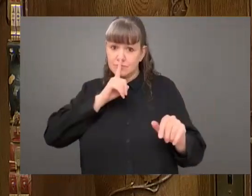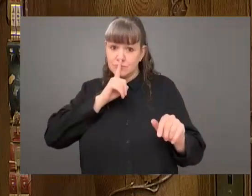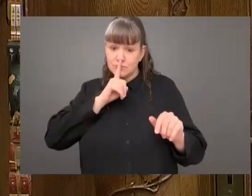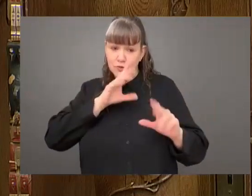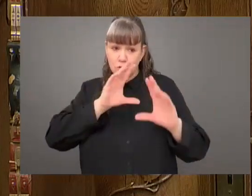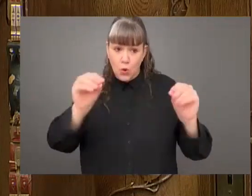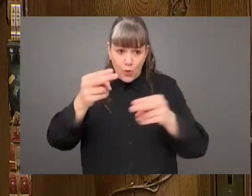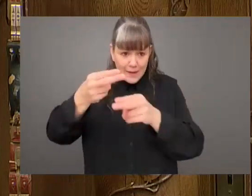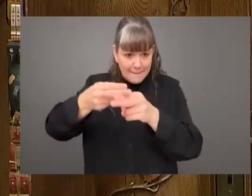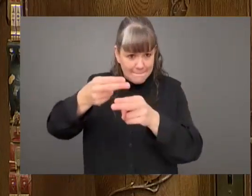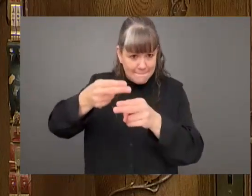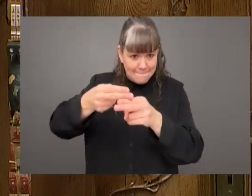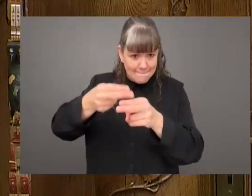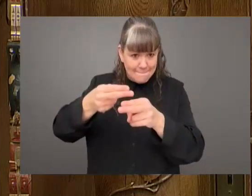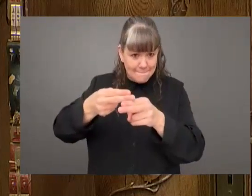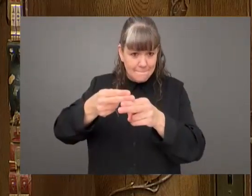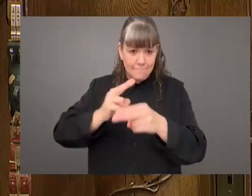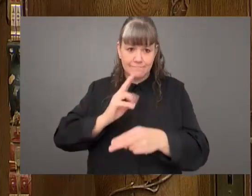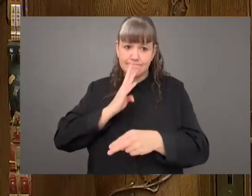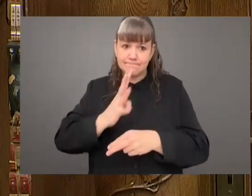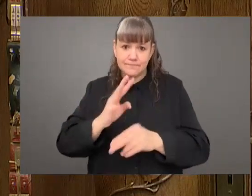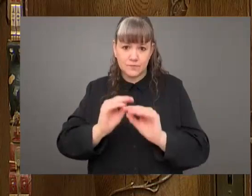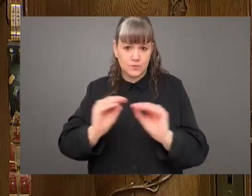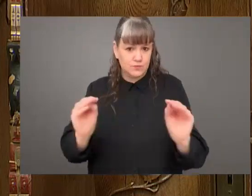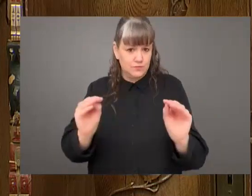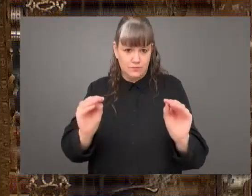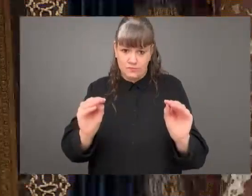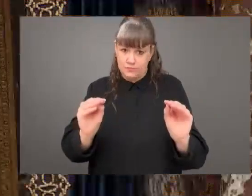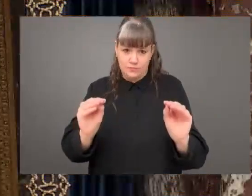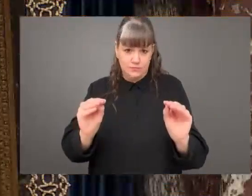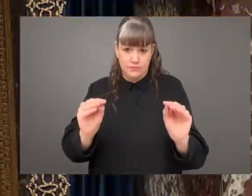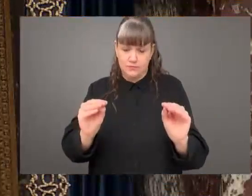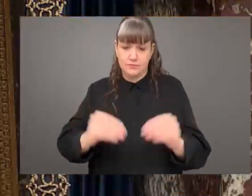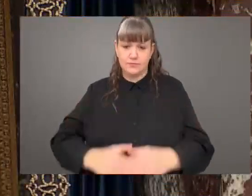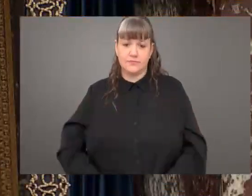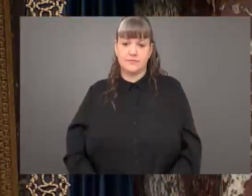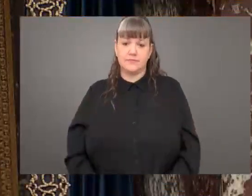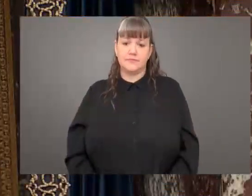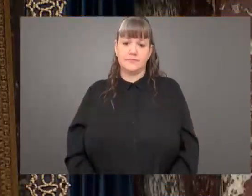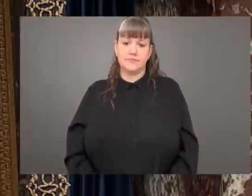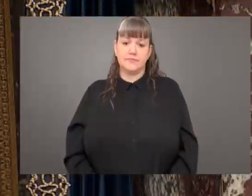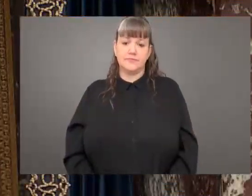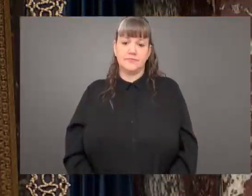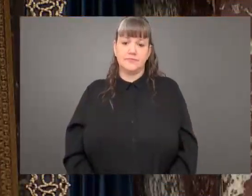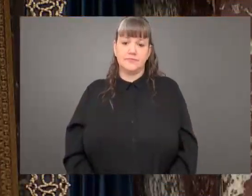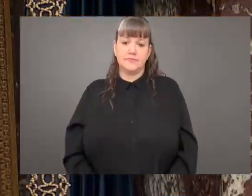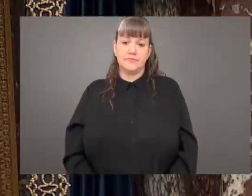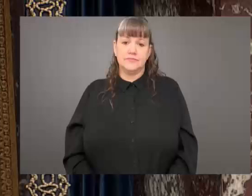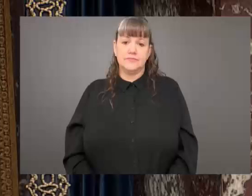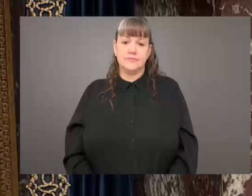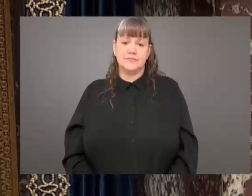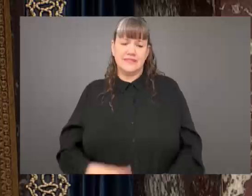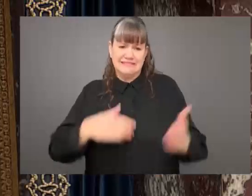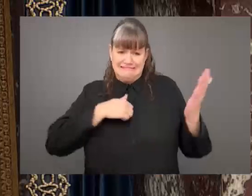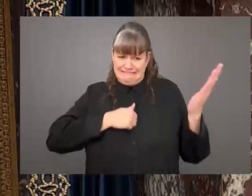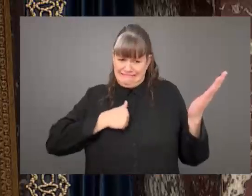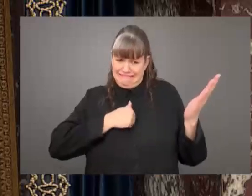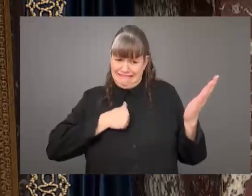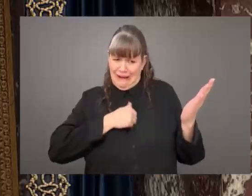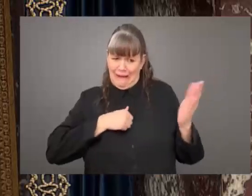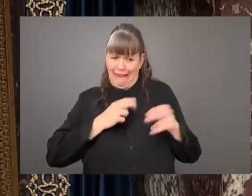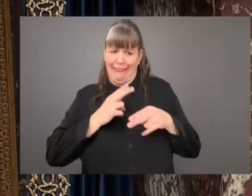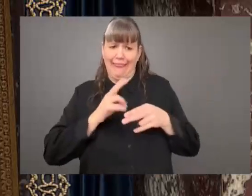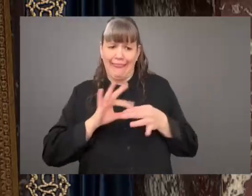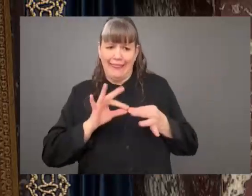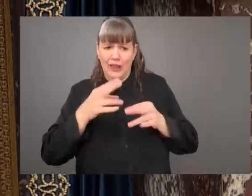in the question. Member, supplemental. My apologies, Mr. Speaker. I think when it comes to the song that I